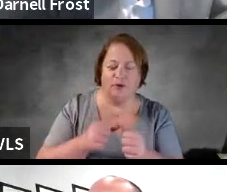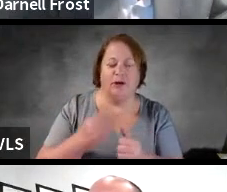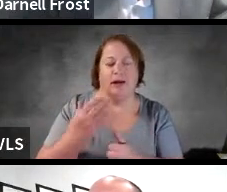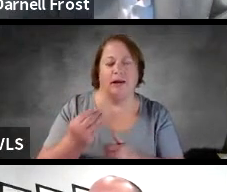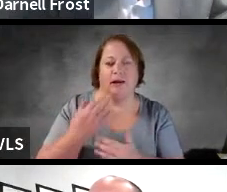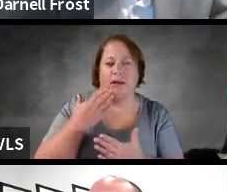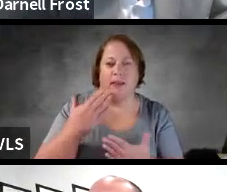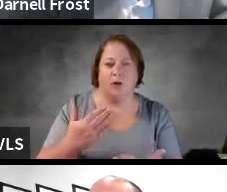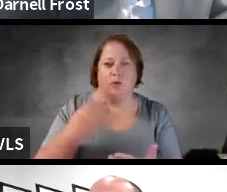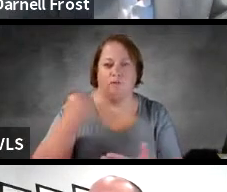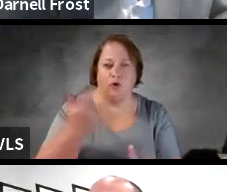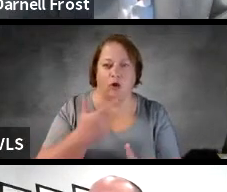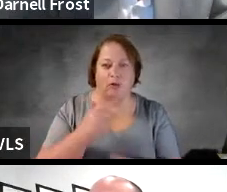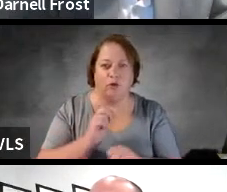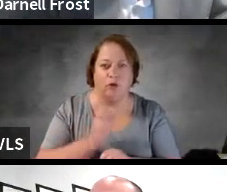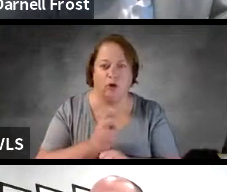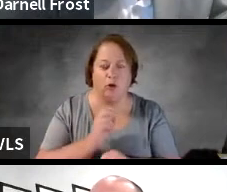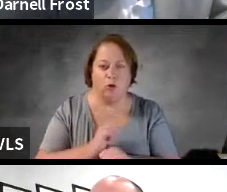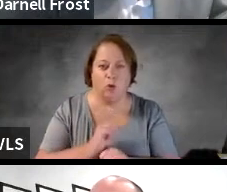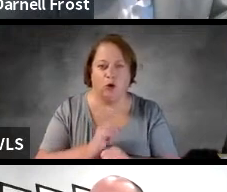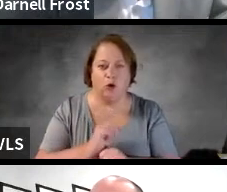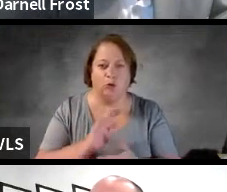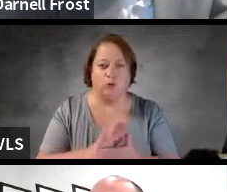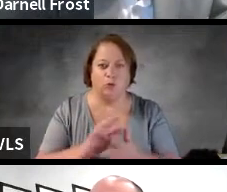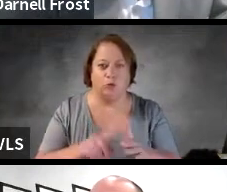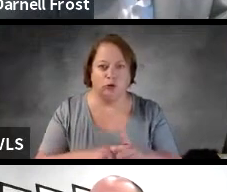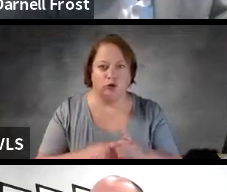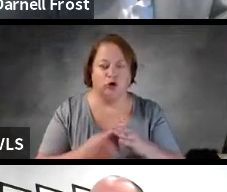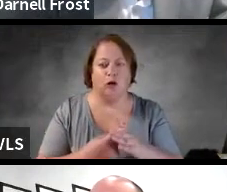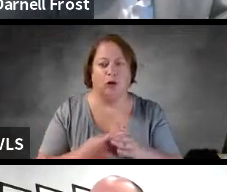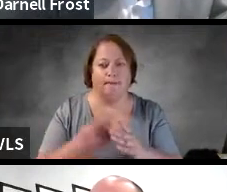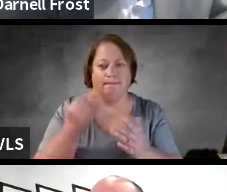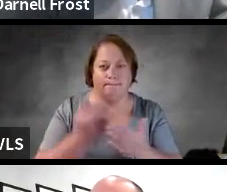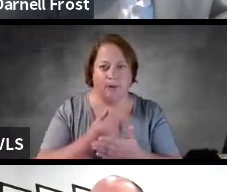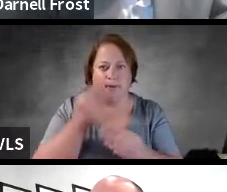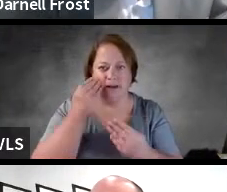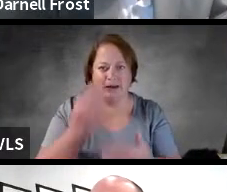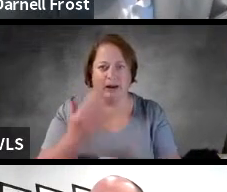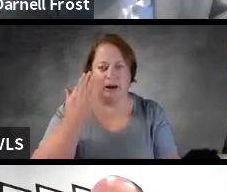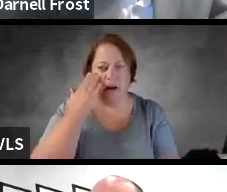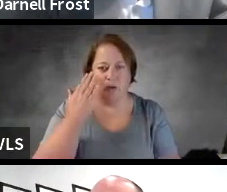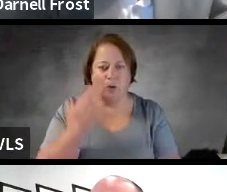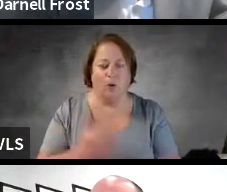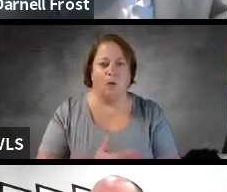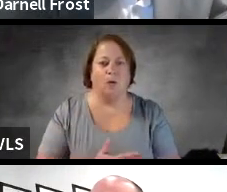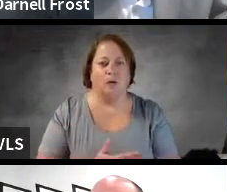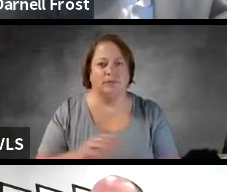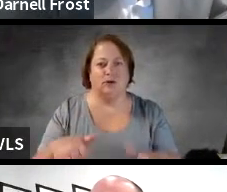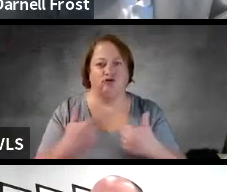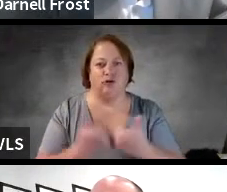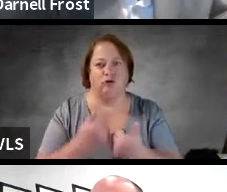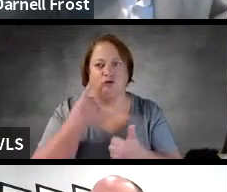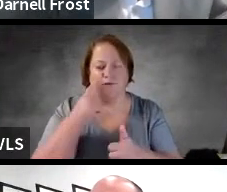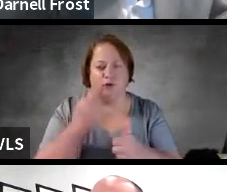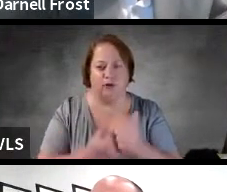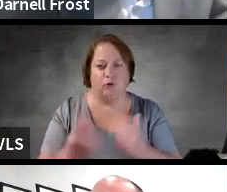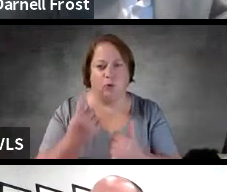Thank you for all of the hard work on the school startup update. I know it's been challenging for